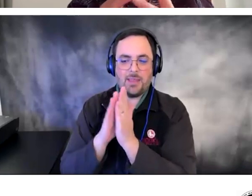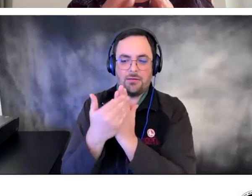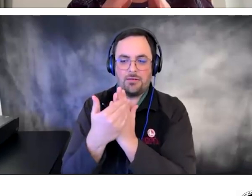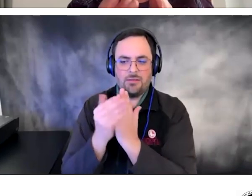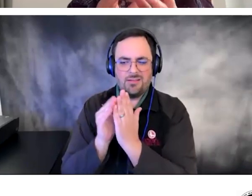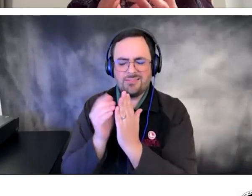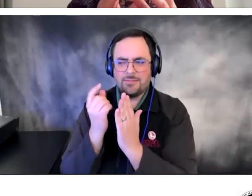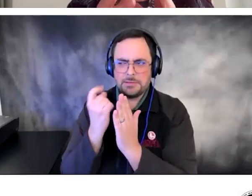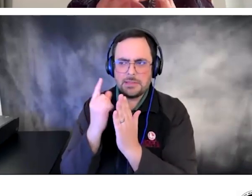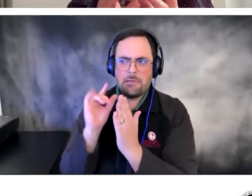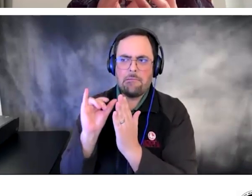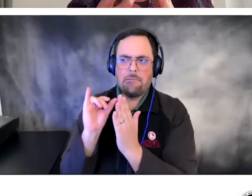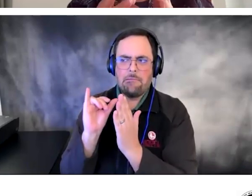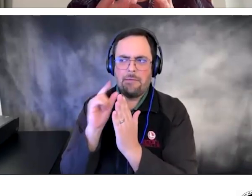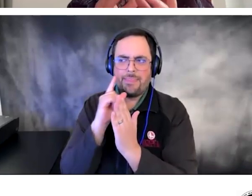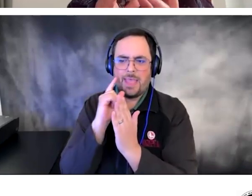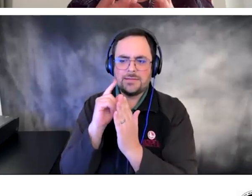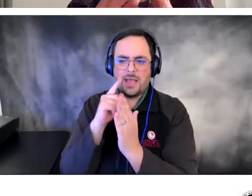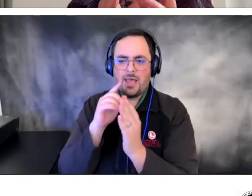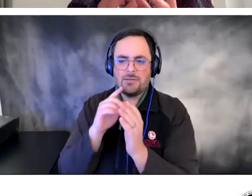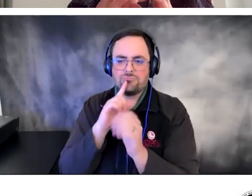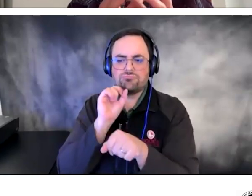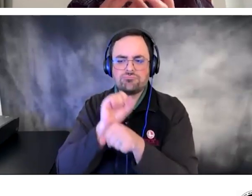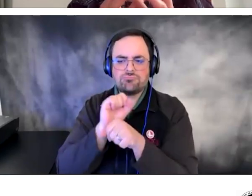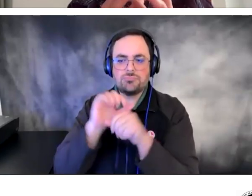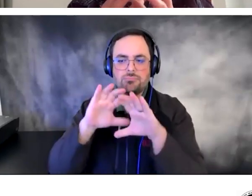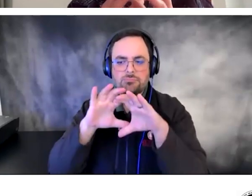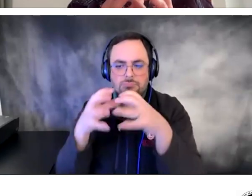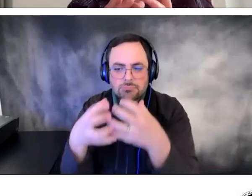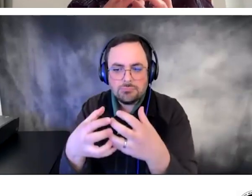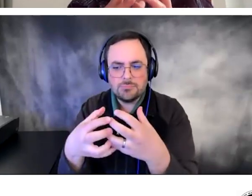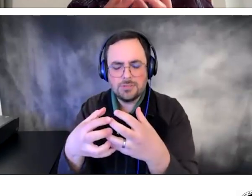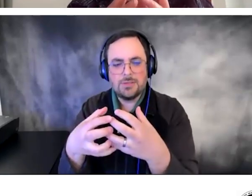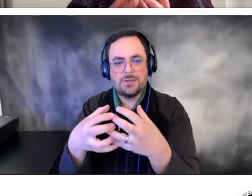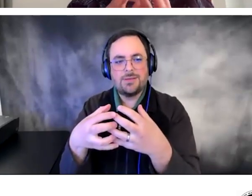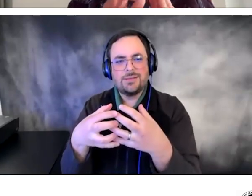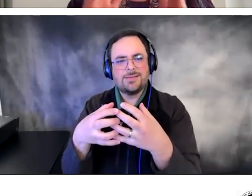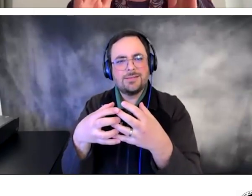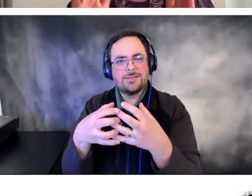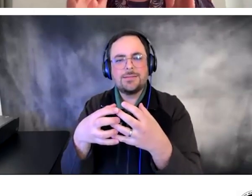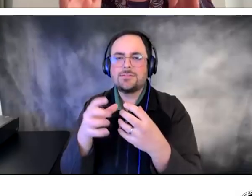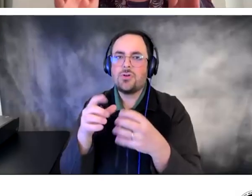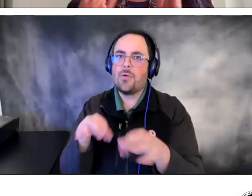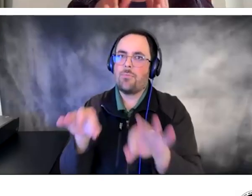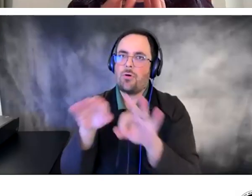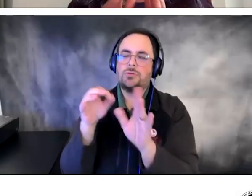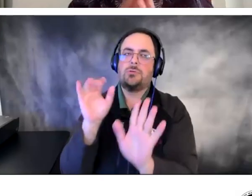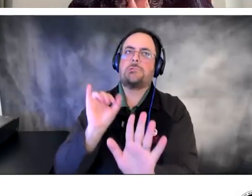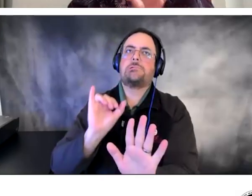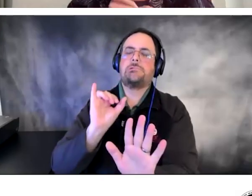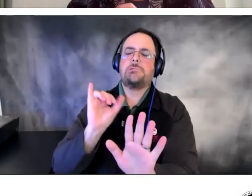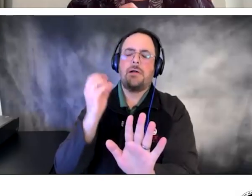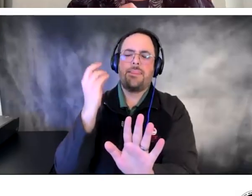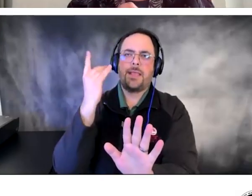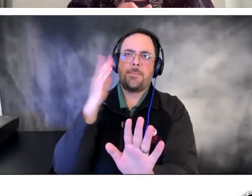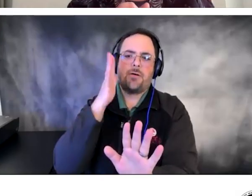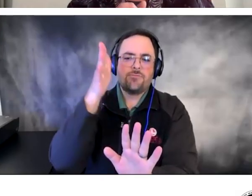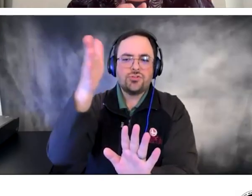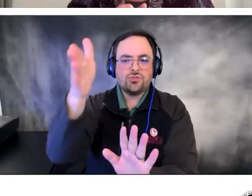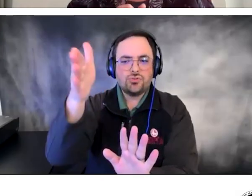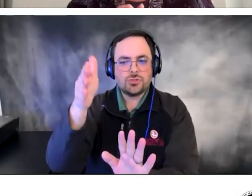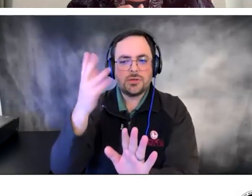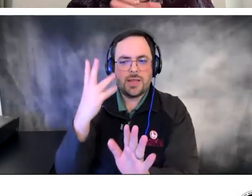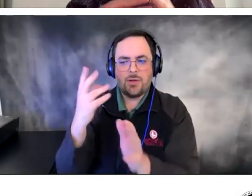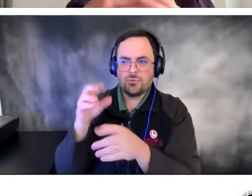sure they've had ample opportunity to do that parts to whole exploration, especially if it's a larger thing,